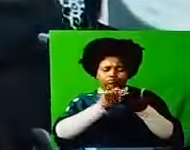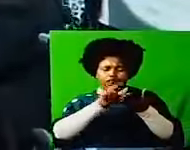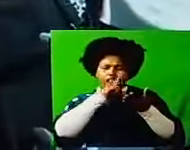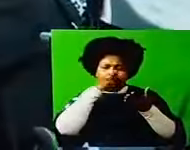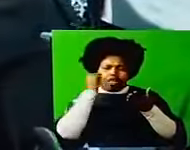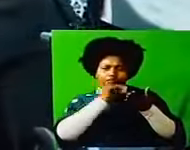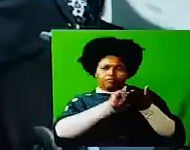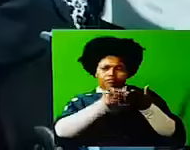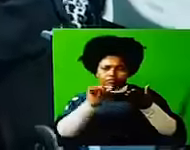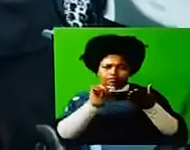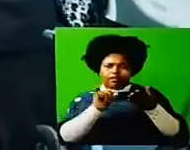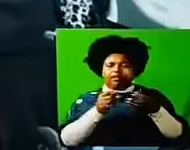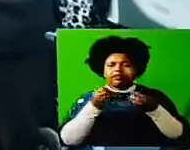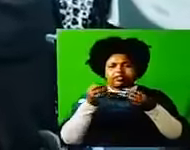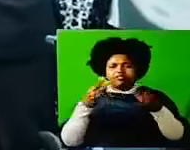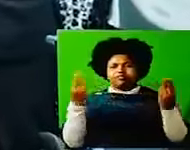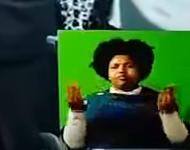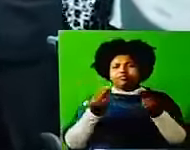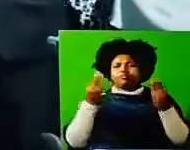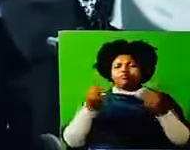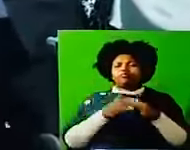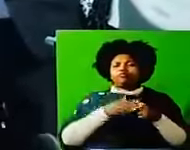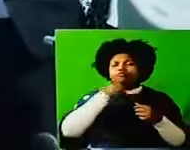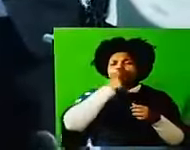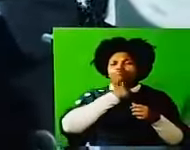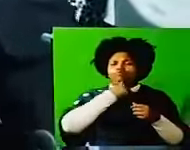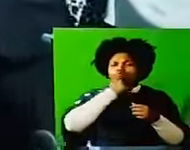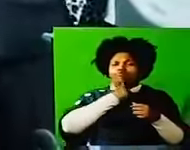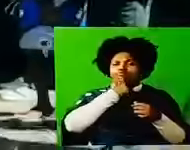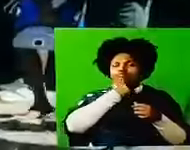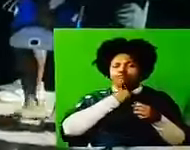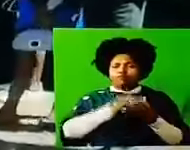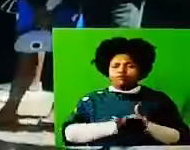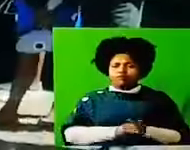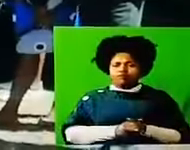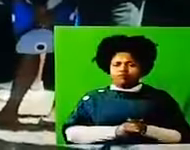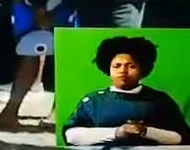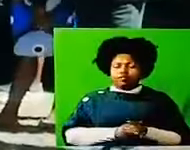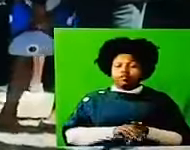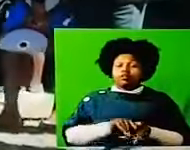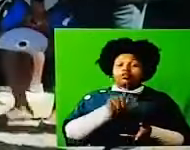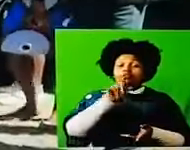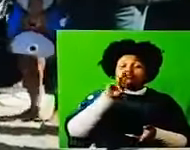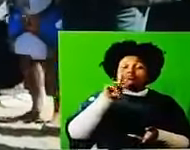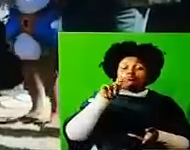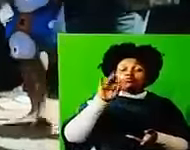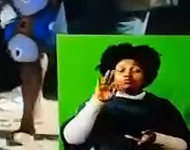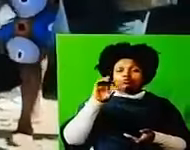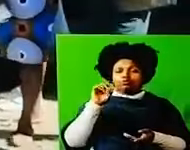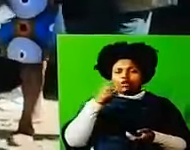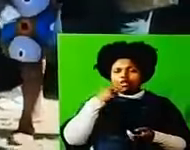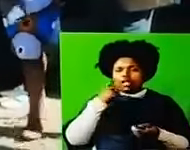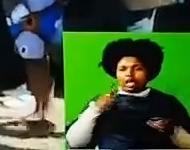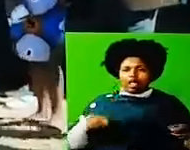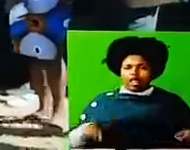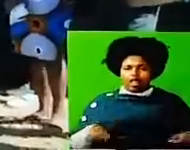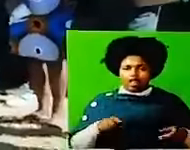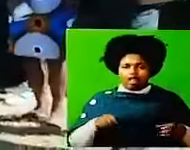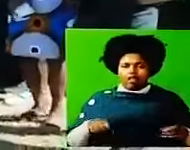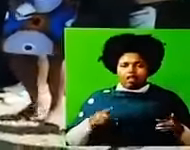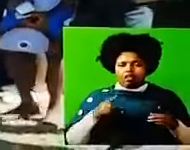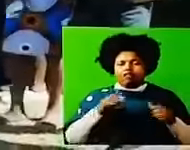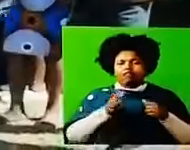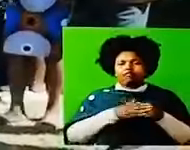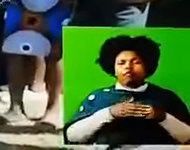Sihlalo wenhlangano yaphilani maSwati Lutho Dlamini yena ukwenza kakhulu waveta ukuthi vele tincola tekuhamba tindlala